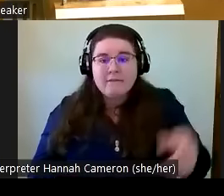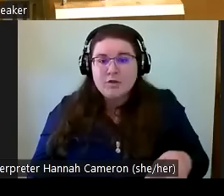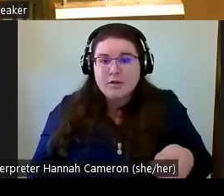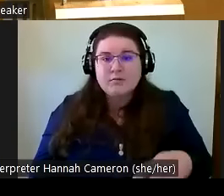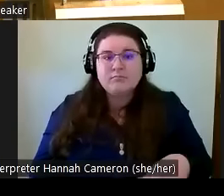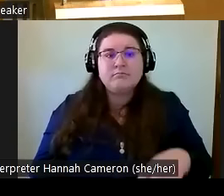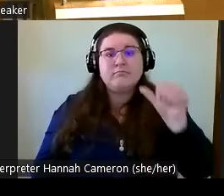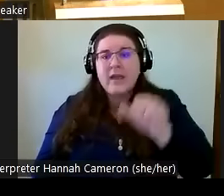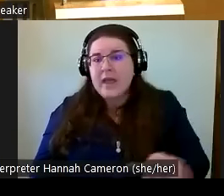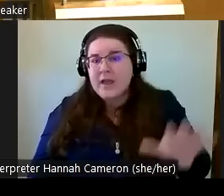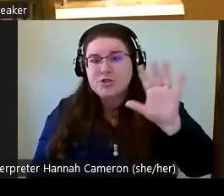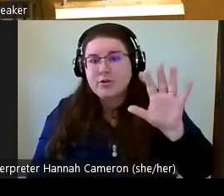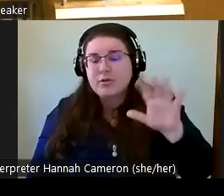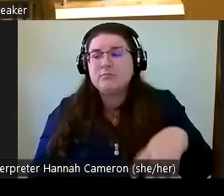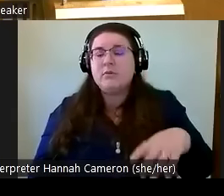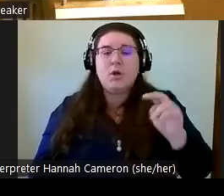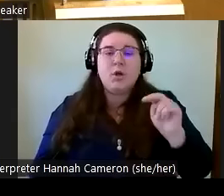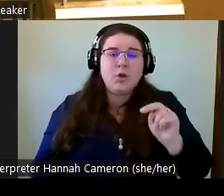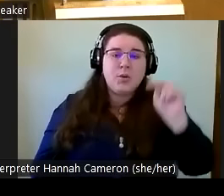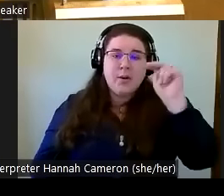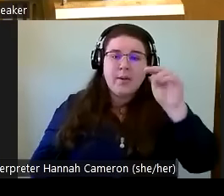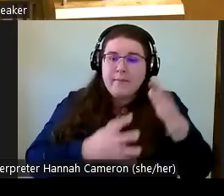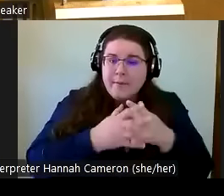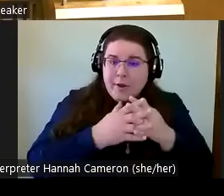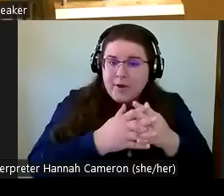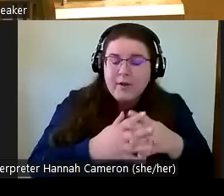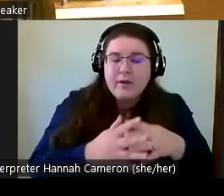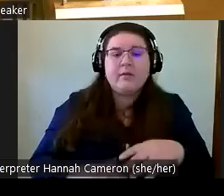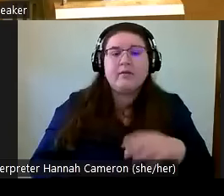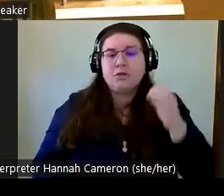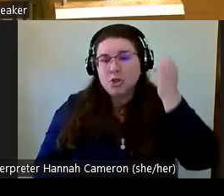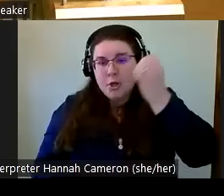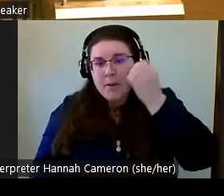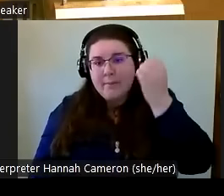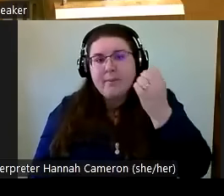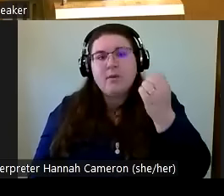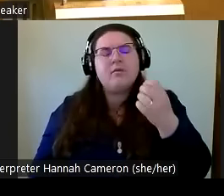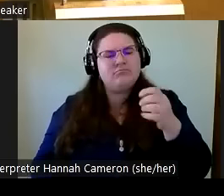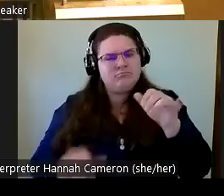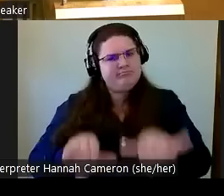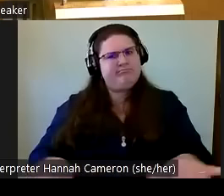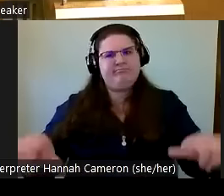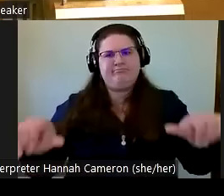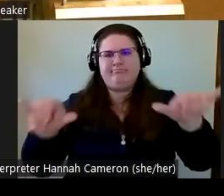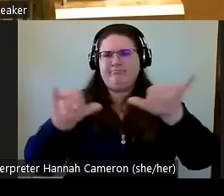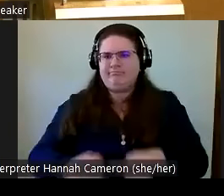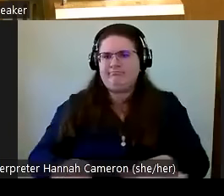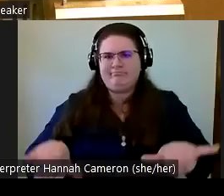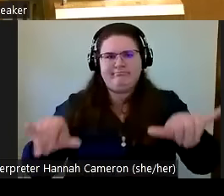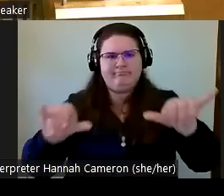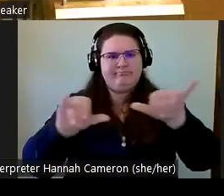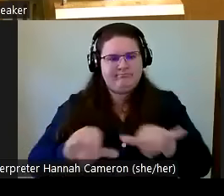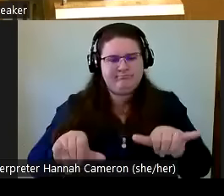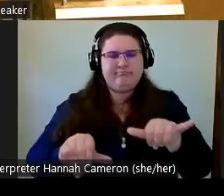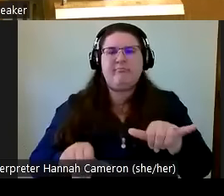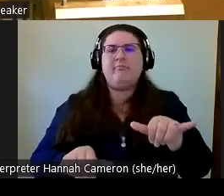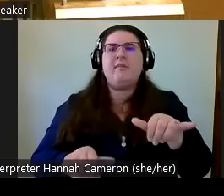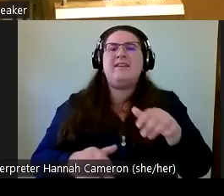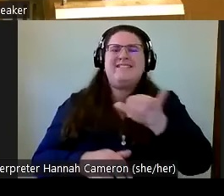North America, across Europe, we still find the same factors come up again and again as being associated with risk for